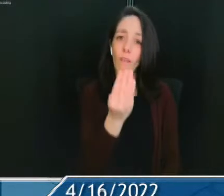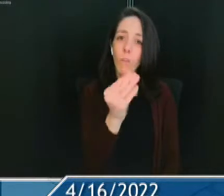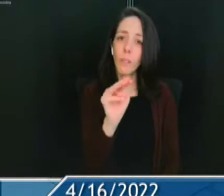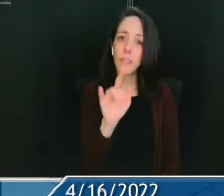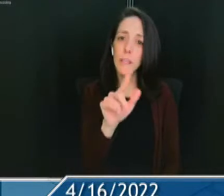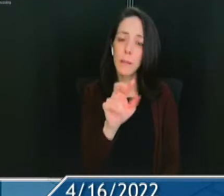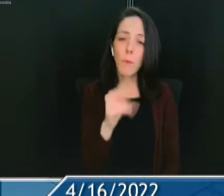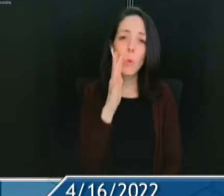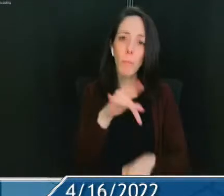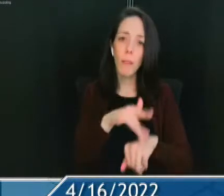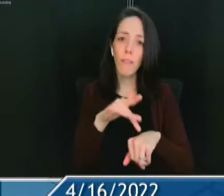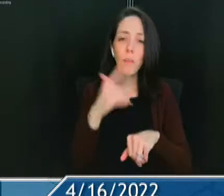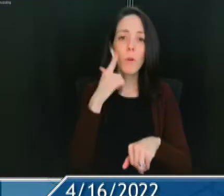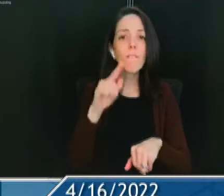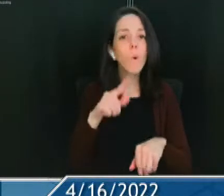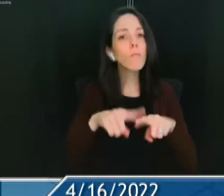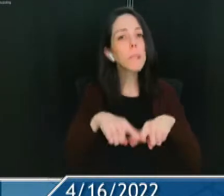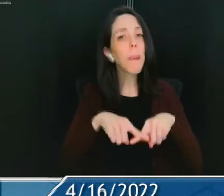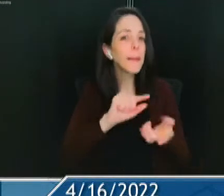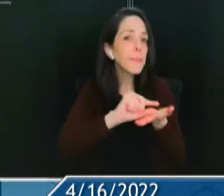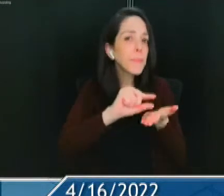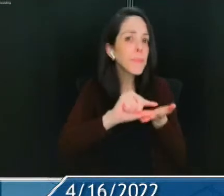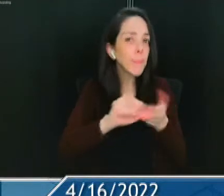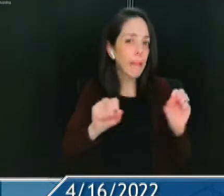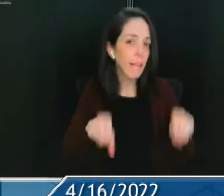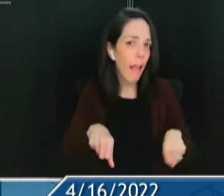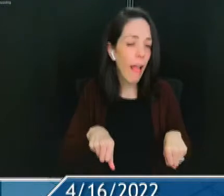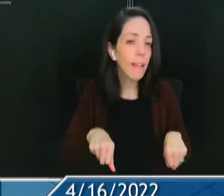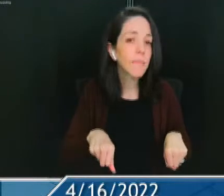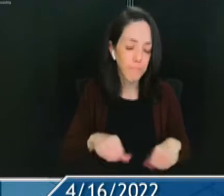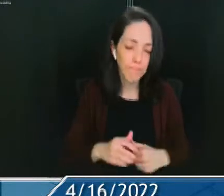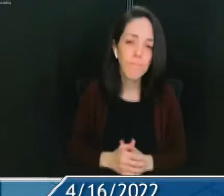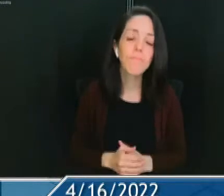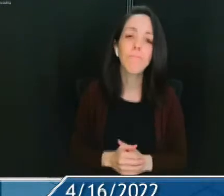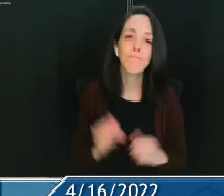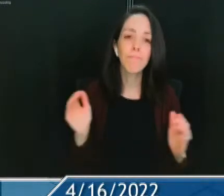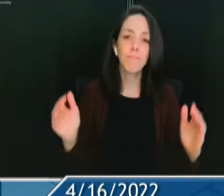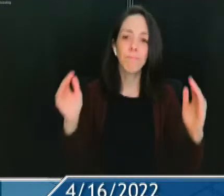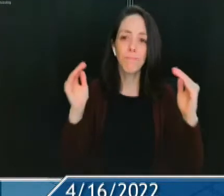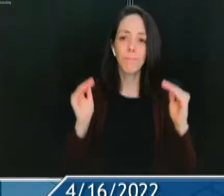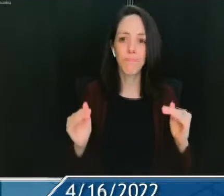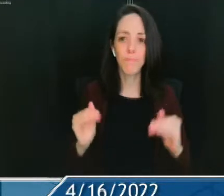as discretionary for council to spend, and 14 million will go to capital set aside. Next slide, please.